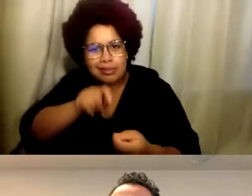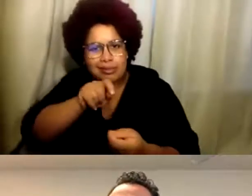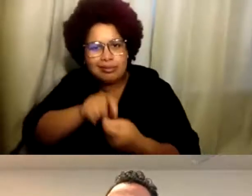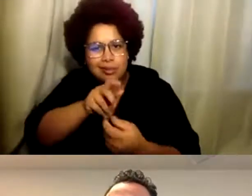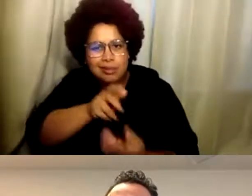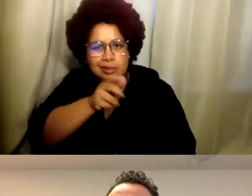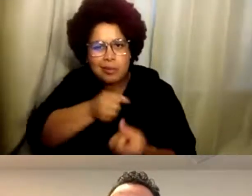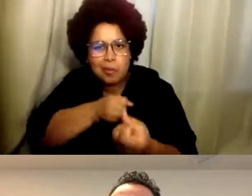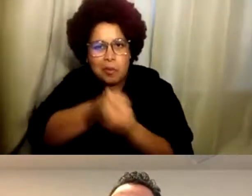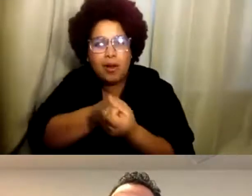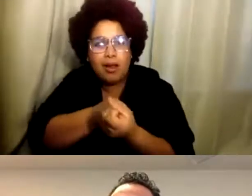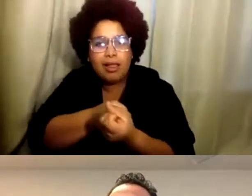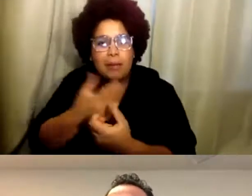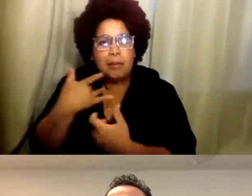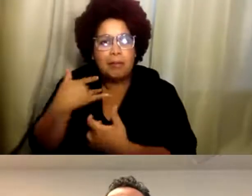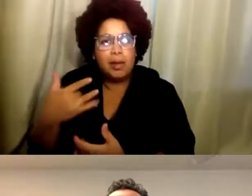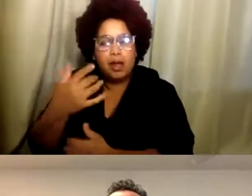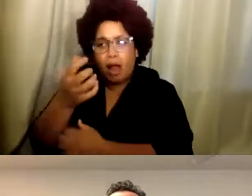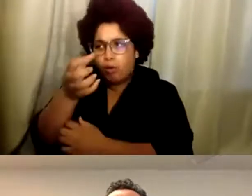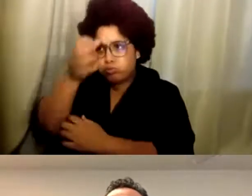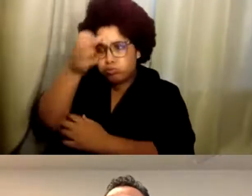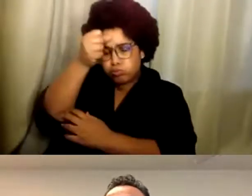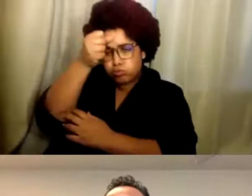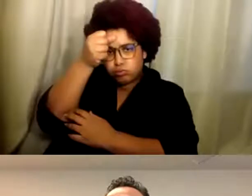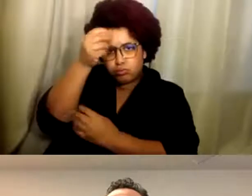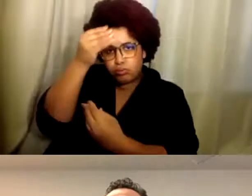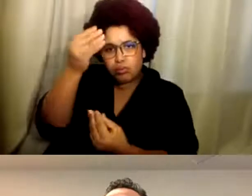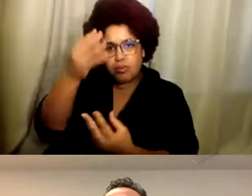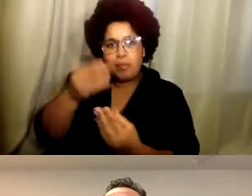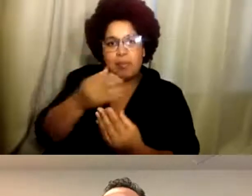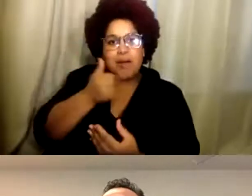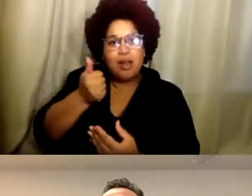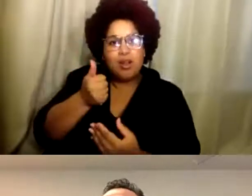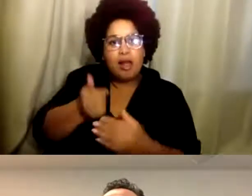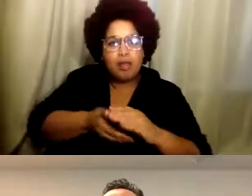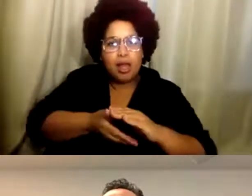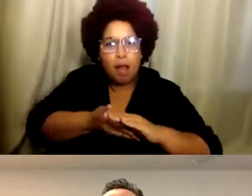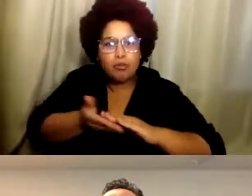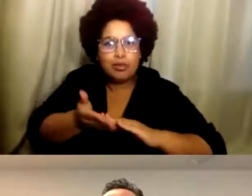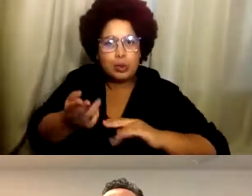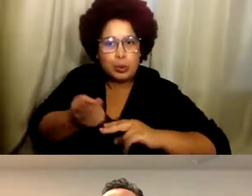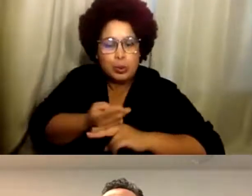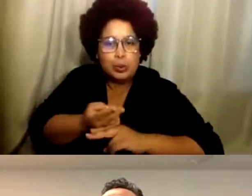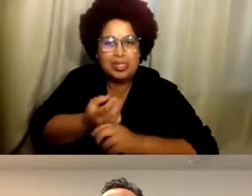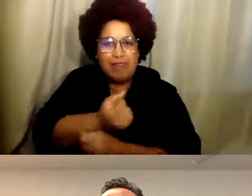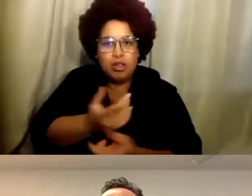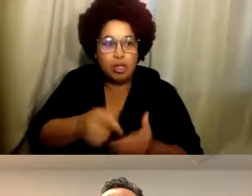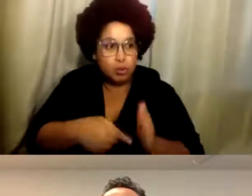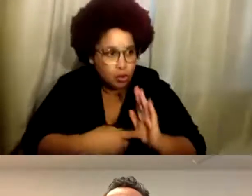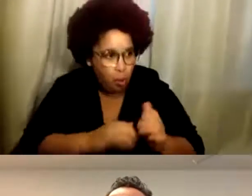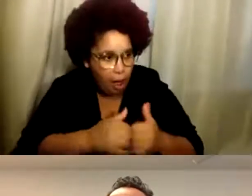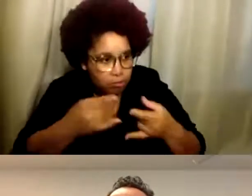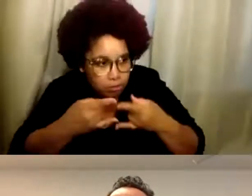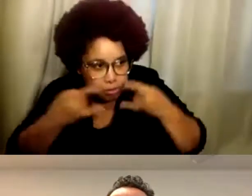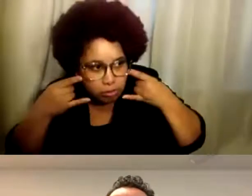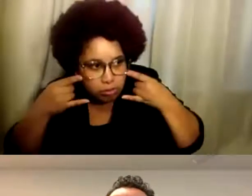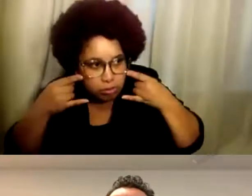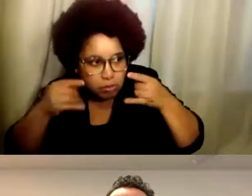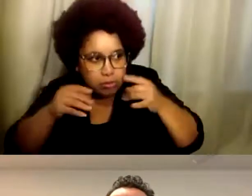seems that they retain it better and they can continue to operationalize what we're showing them, which is how to wear their mask. If they